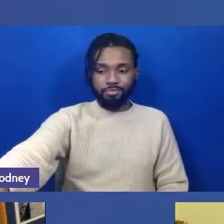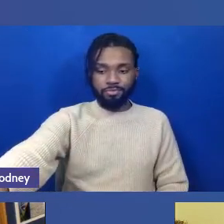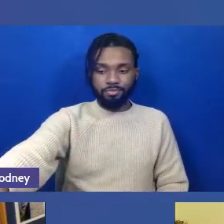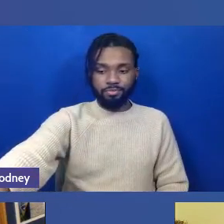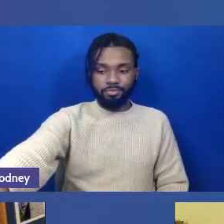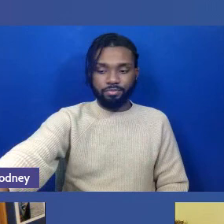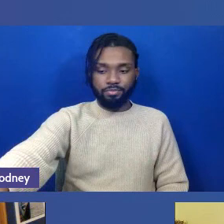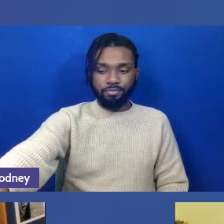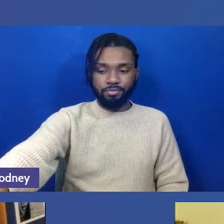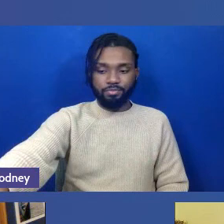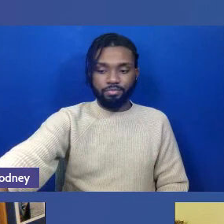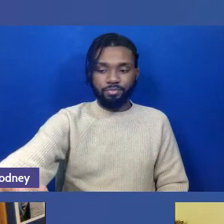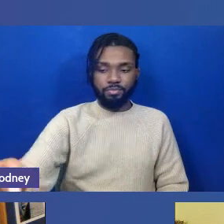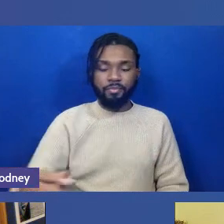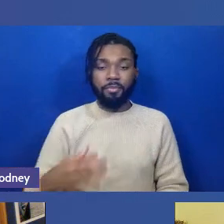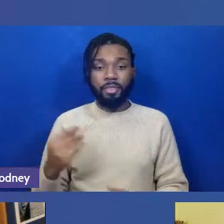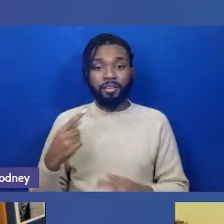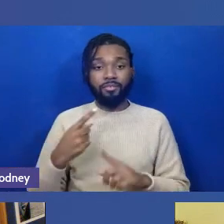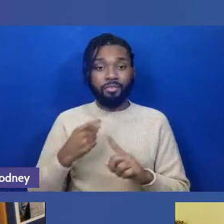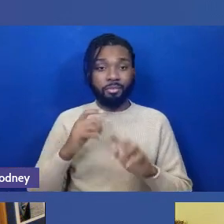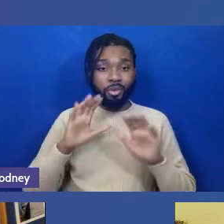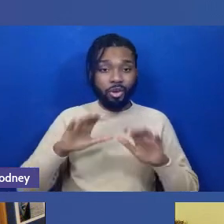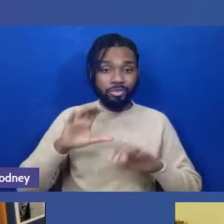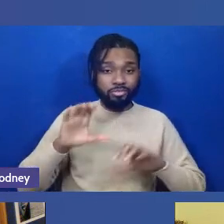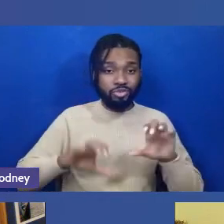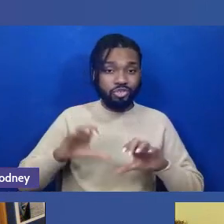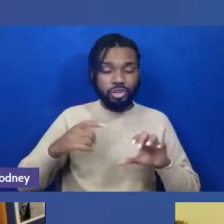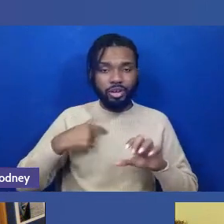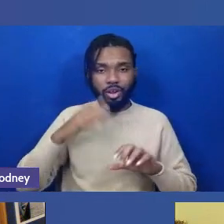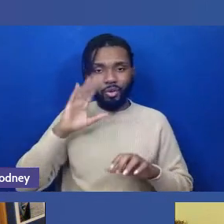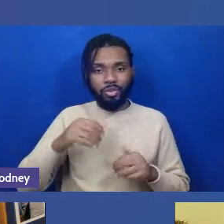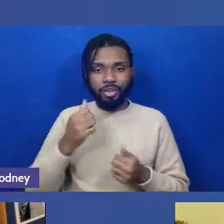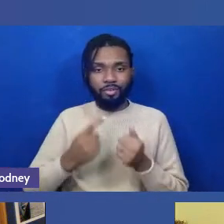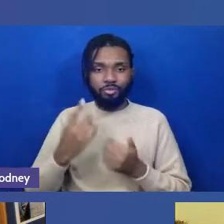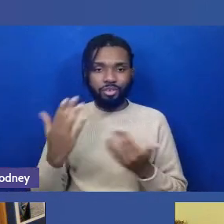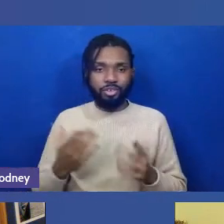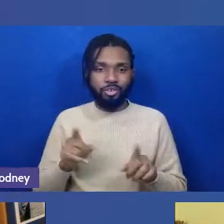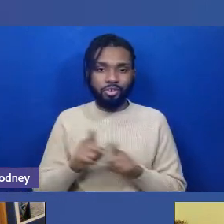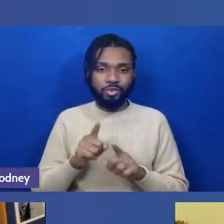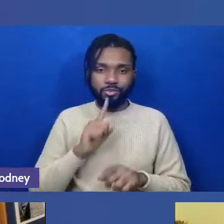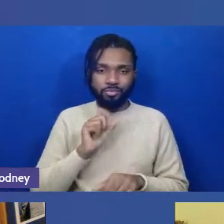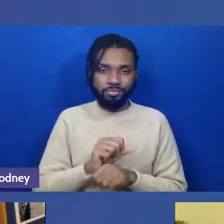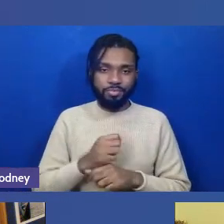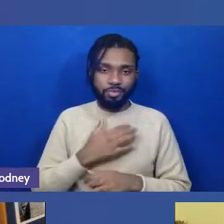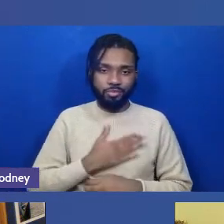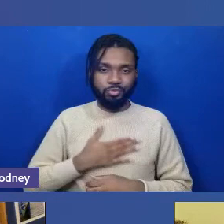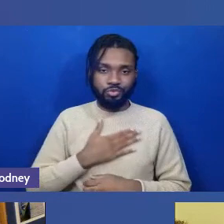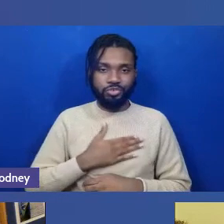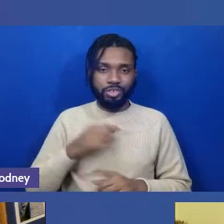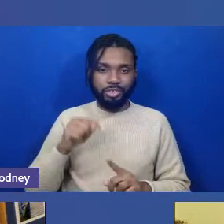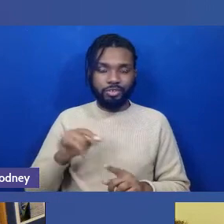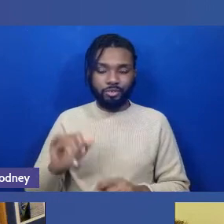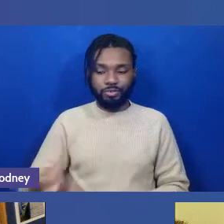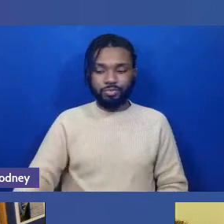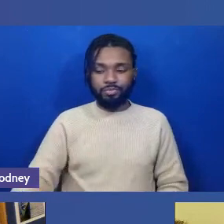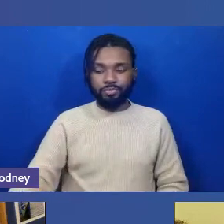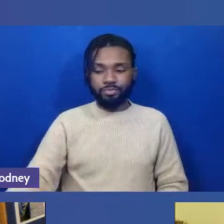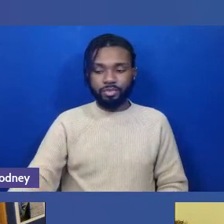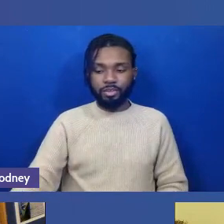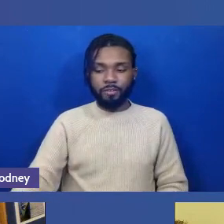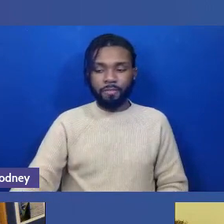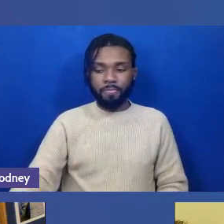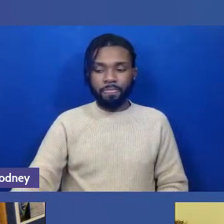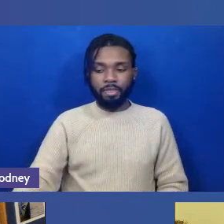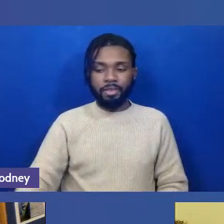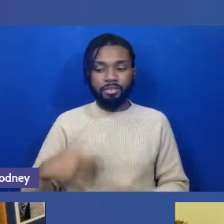the awesome chat that's happening, I know everyone here is really appreciating it as well. And then next, what I want to say to